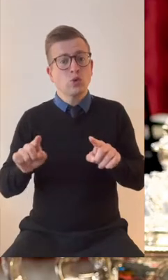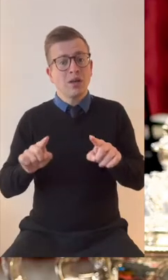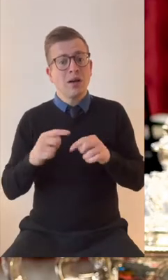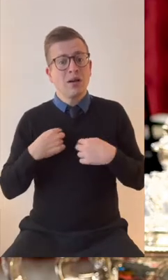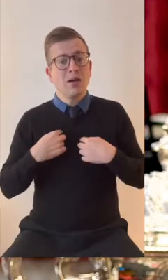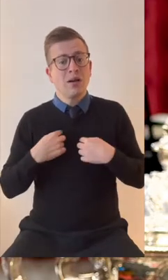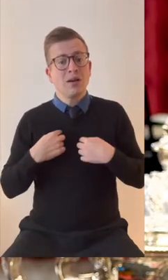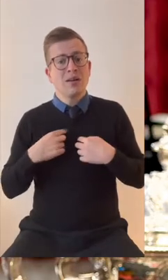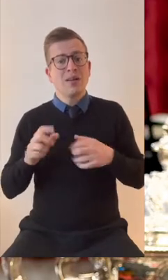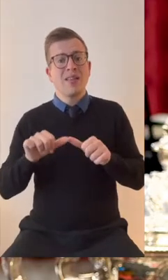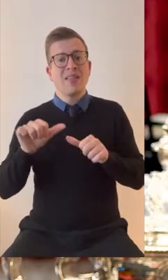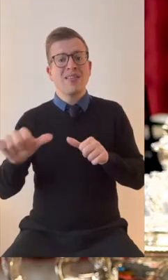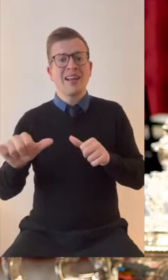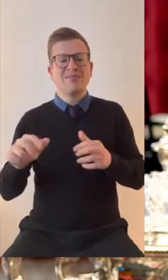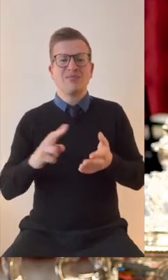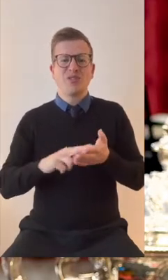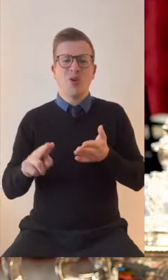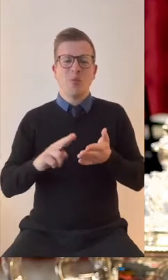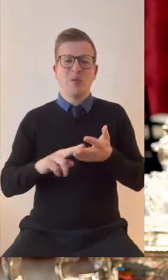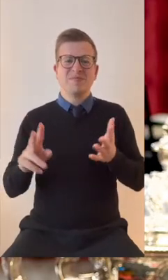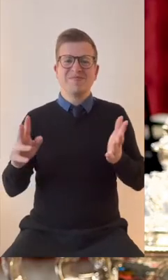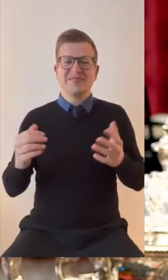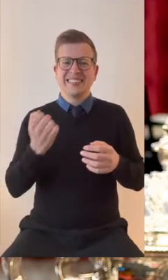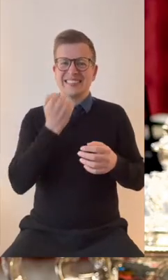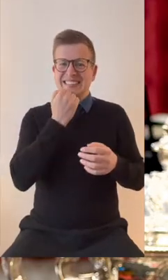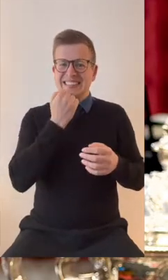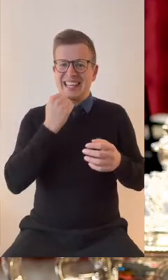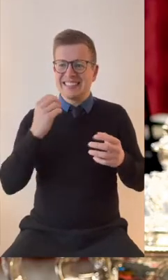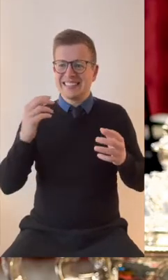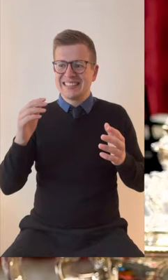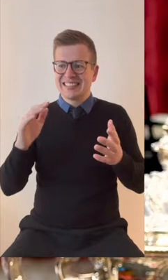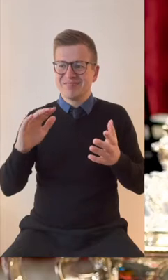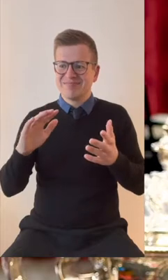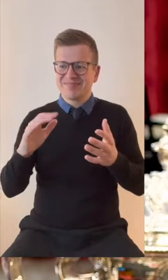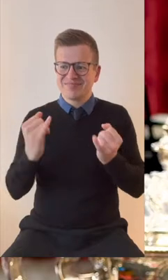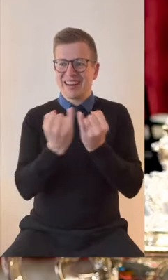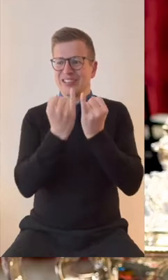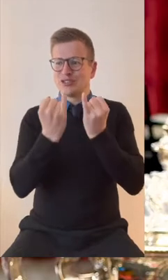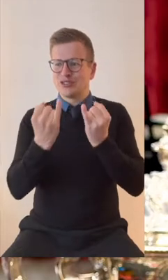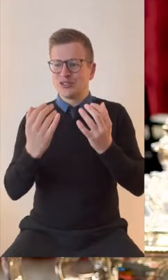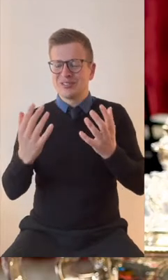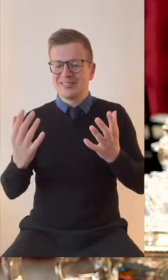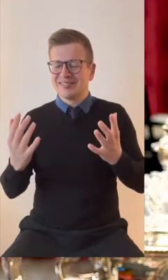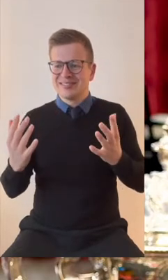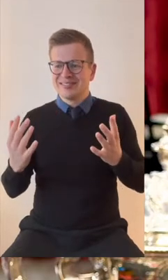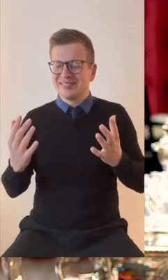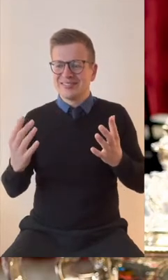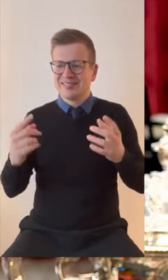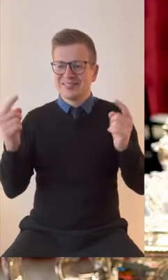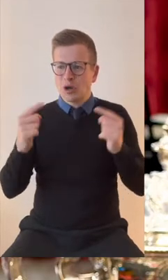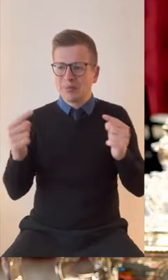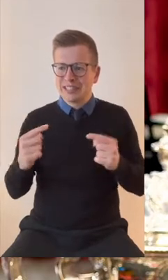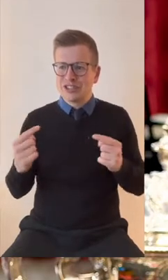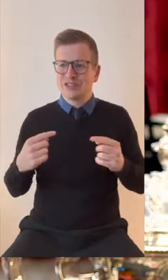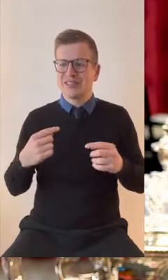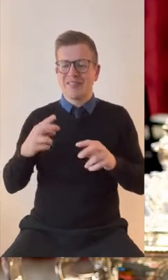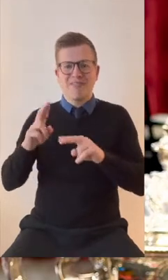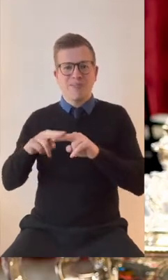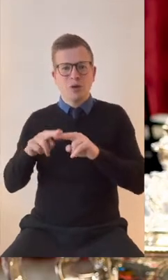and then it was the normal sort of thing, dates of clashing and competition. The phone's been in the